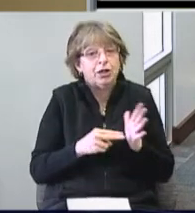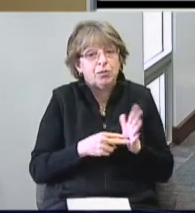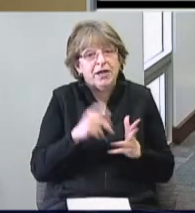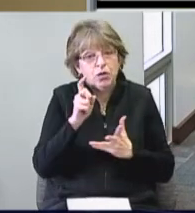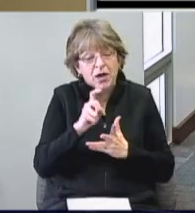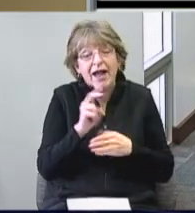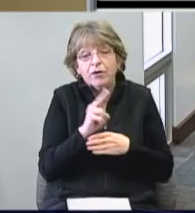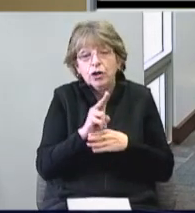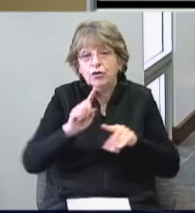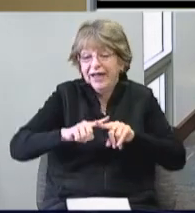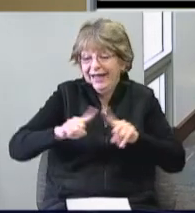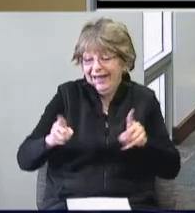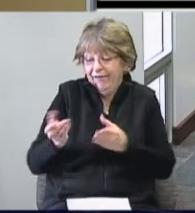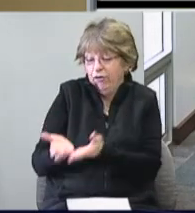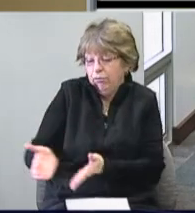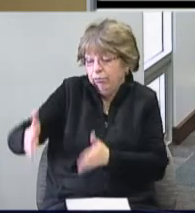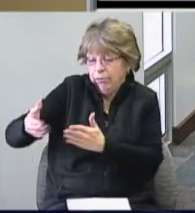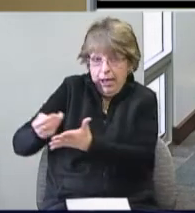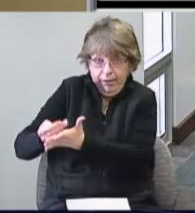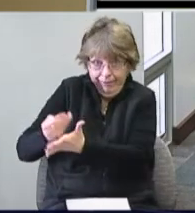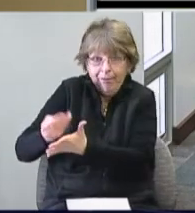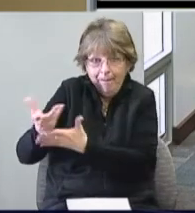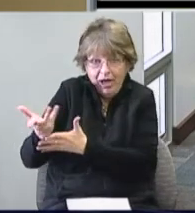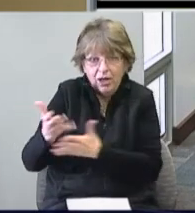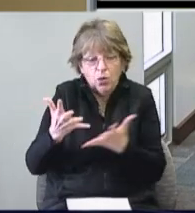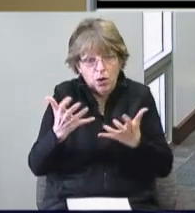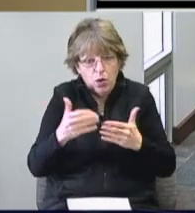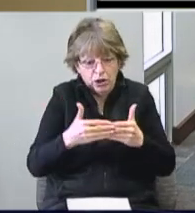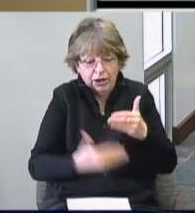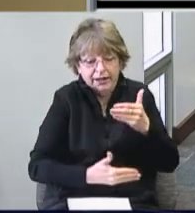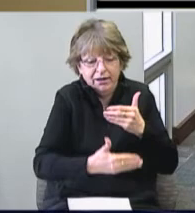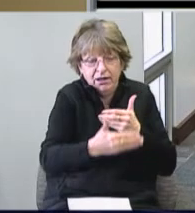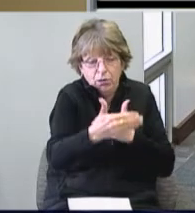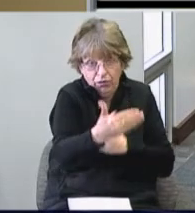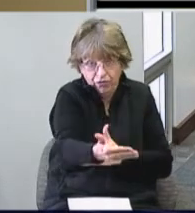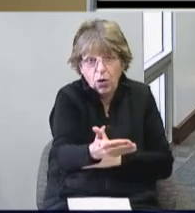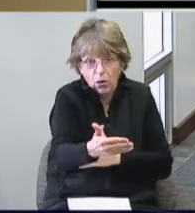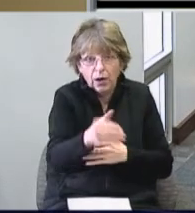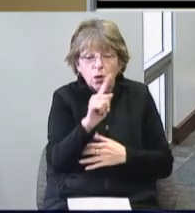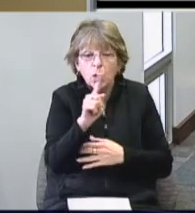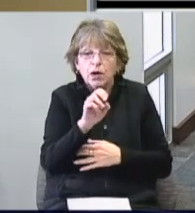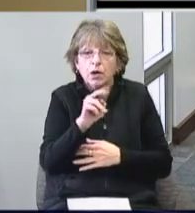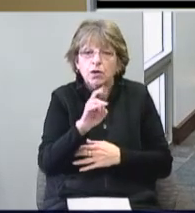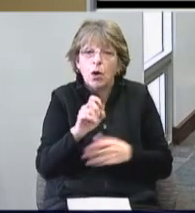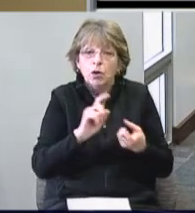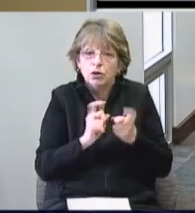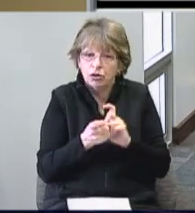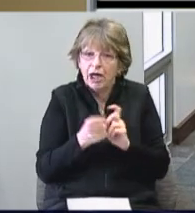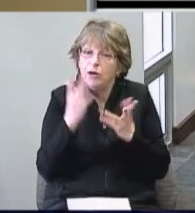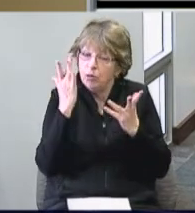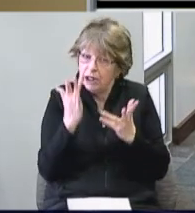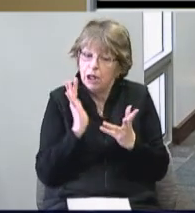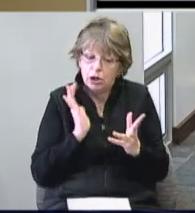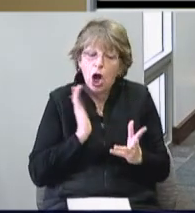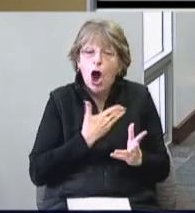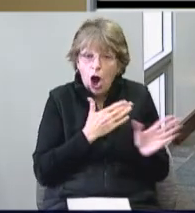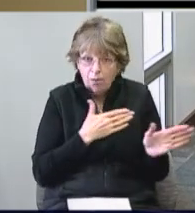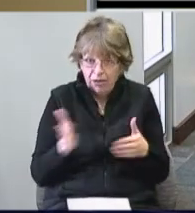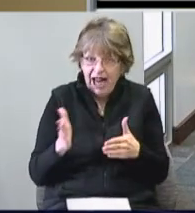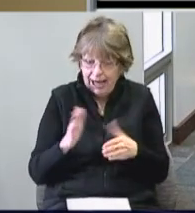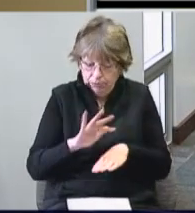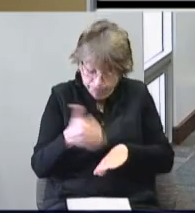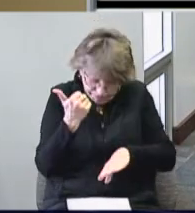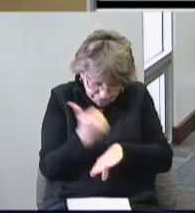that. So we want to keep moving forward with this zoning because our long-term agenda is to put a house on this property. You'll see that